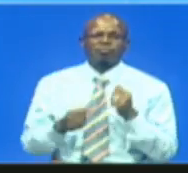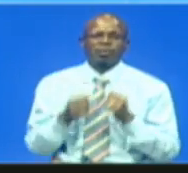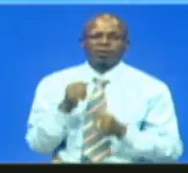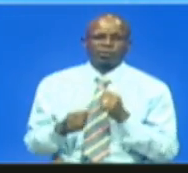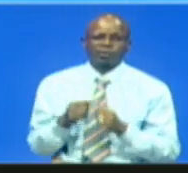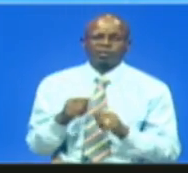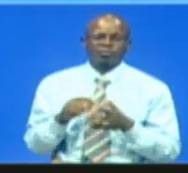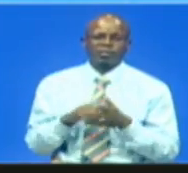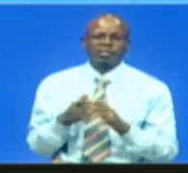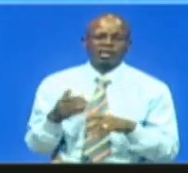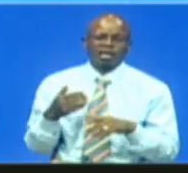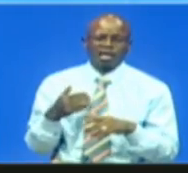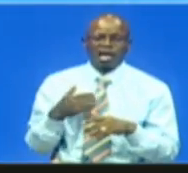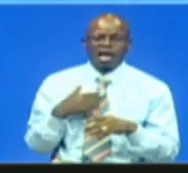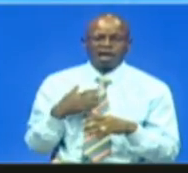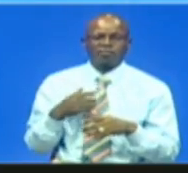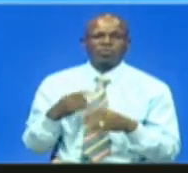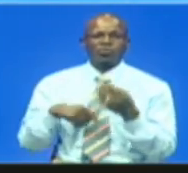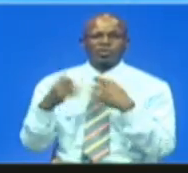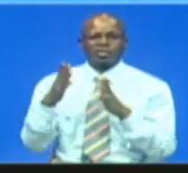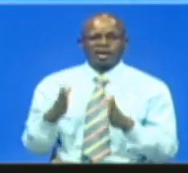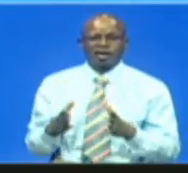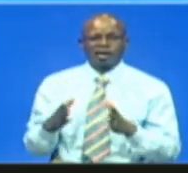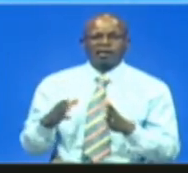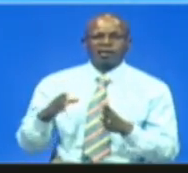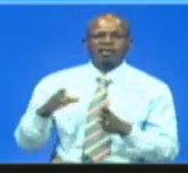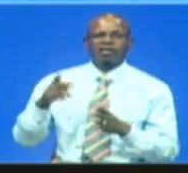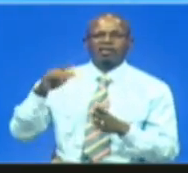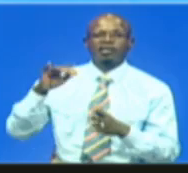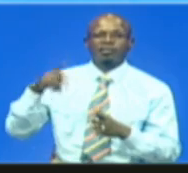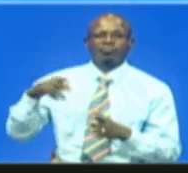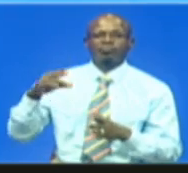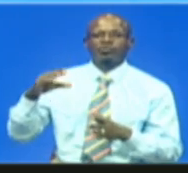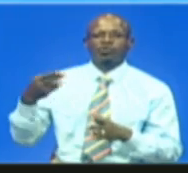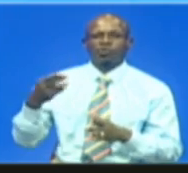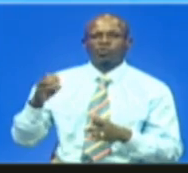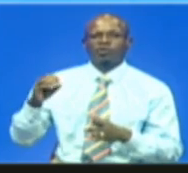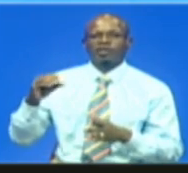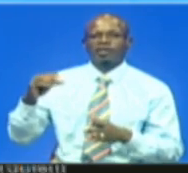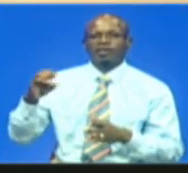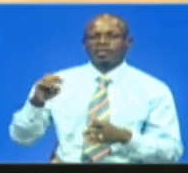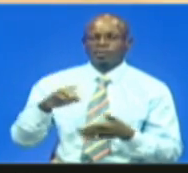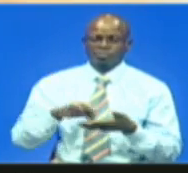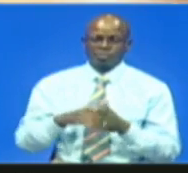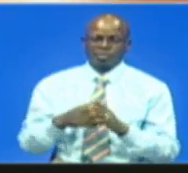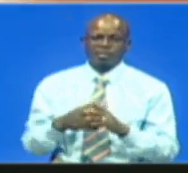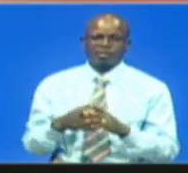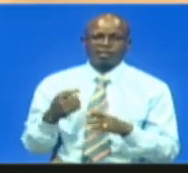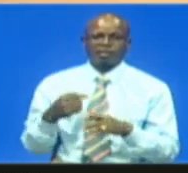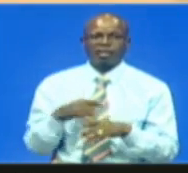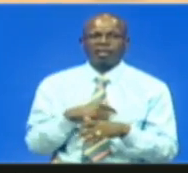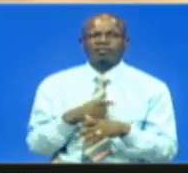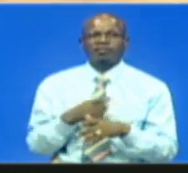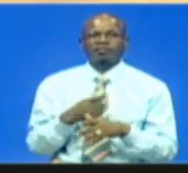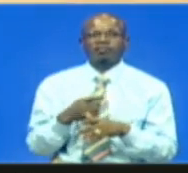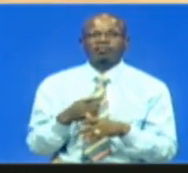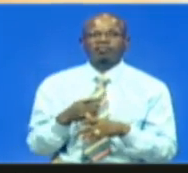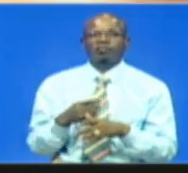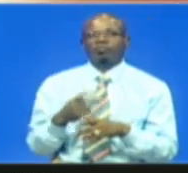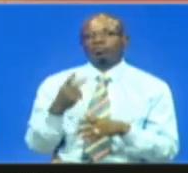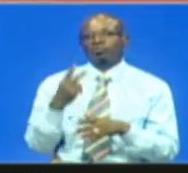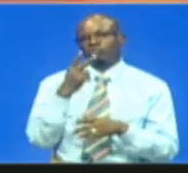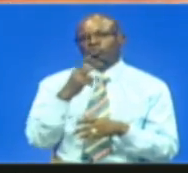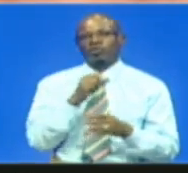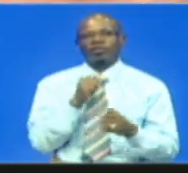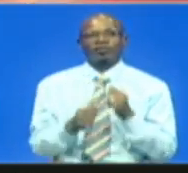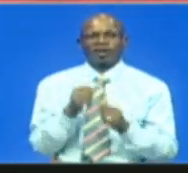winner Eliud Kipchoge. But to a keen observer, in the initial part of the race, there is a line of runners wearing identical striped vests who control the